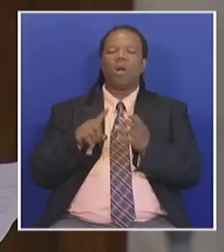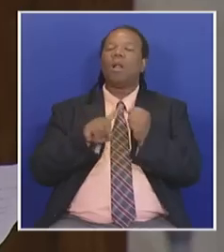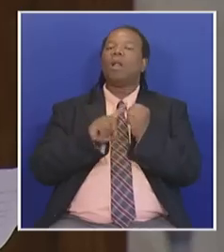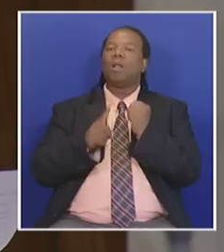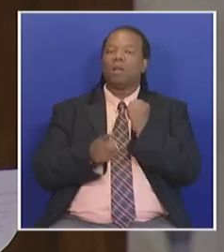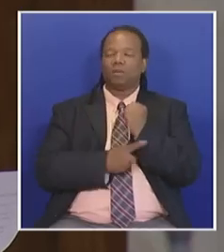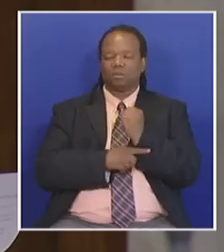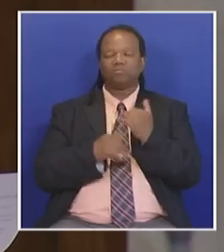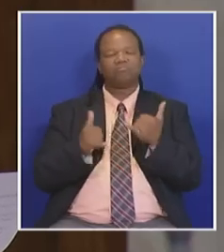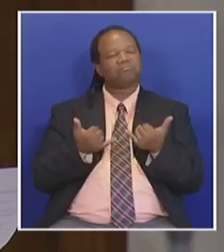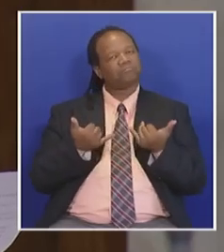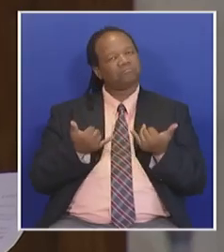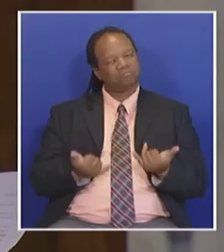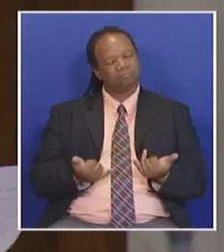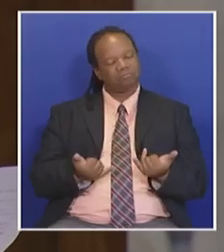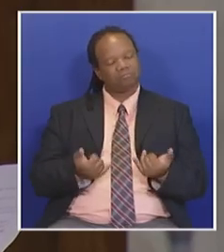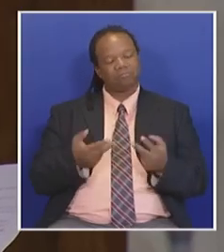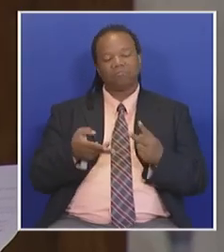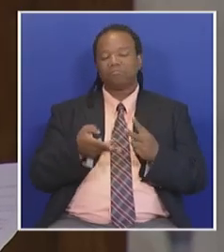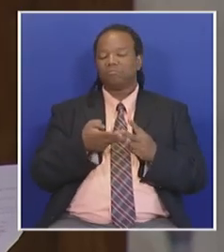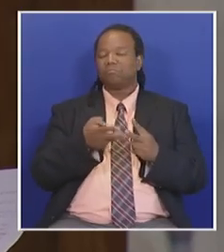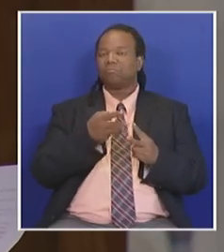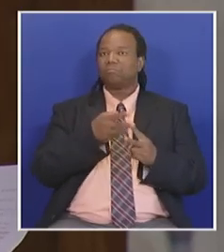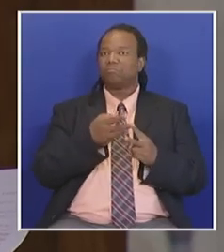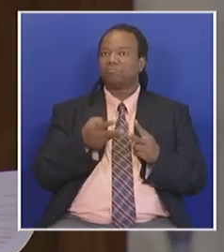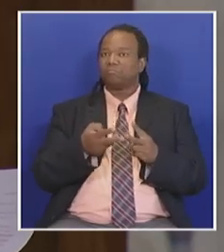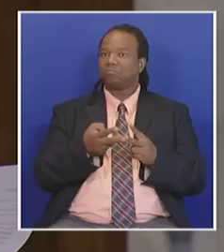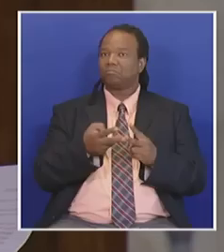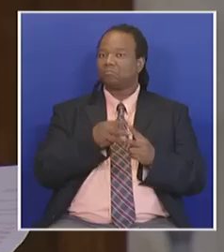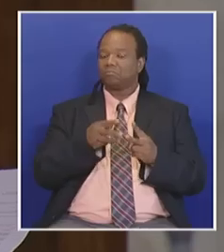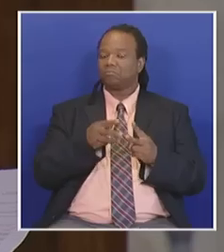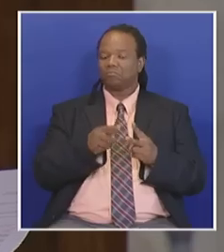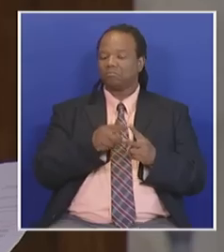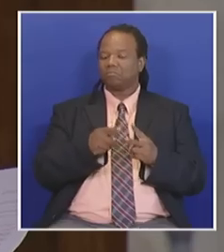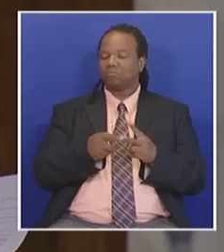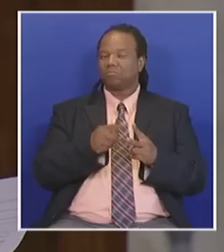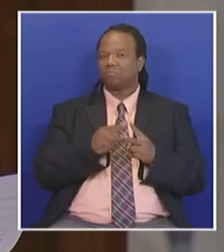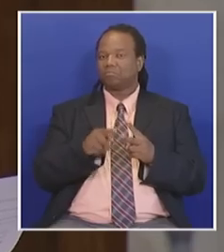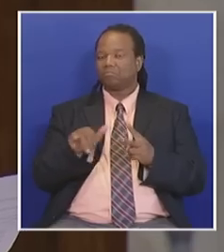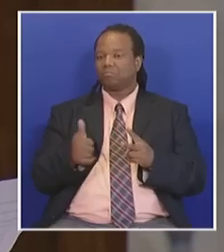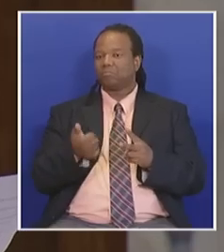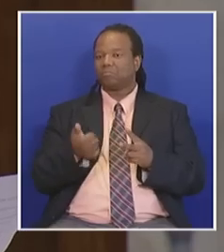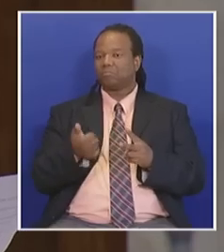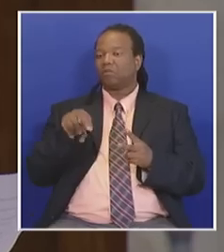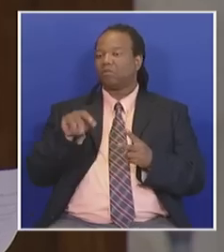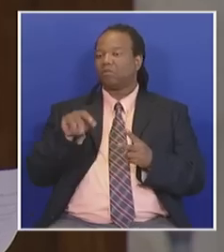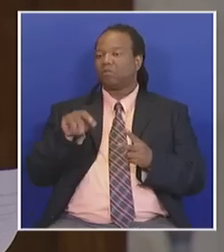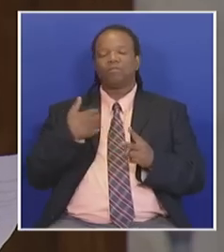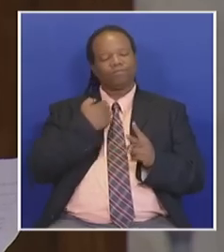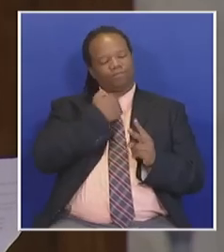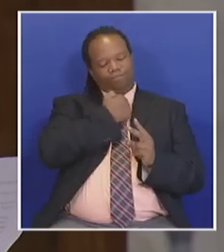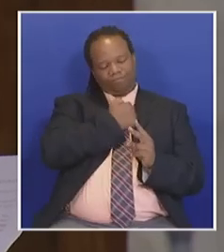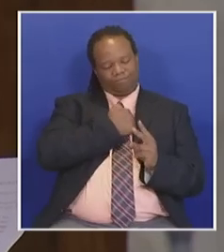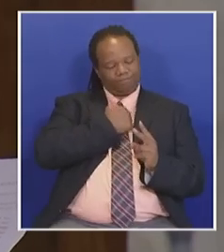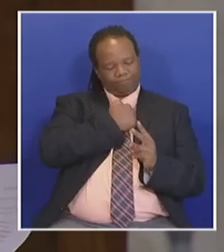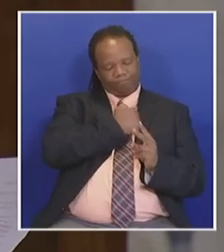this moment to convey that the council takes this moment to convey its profound and heartfelt condolences